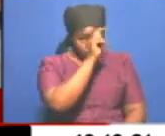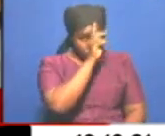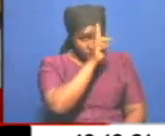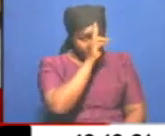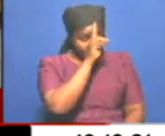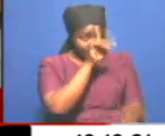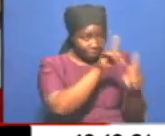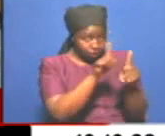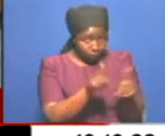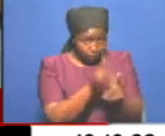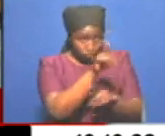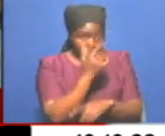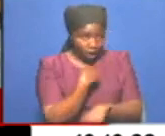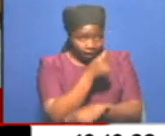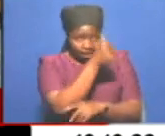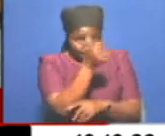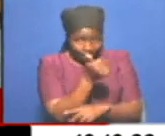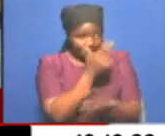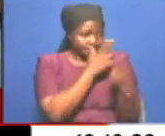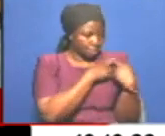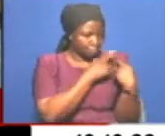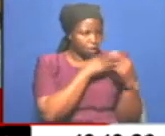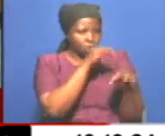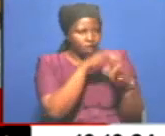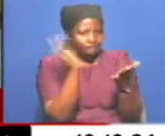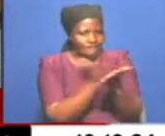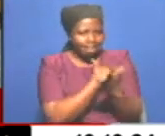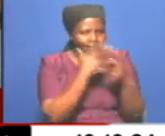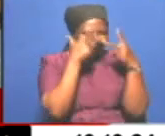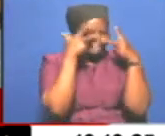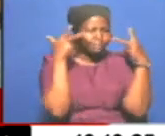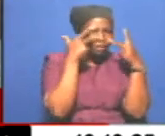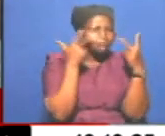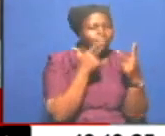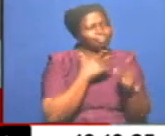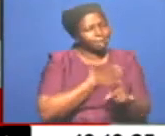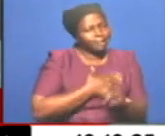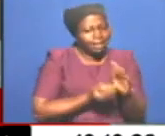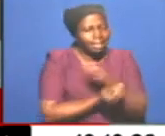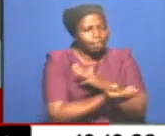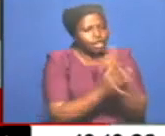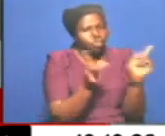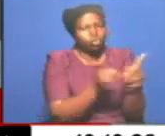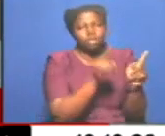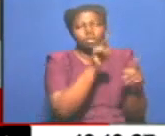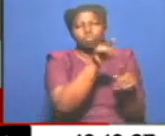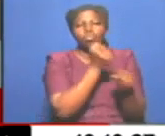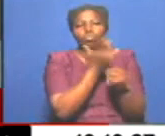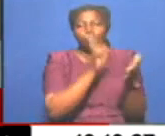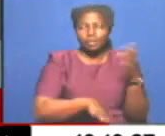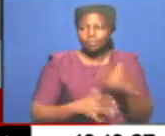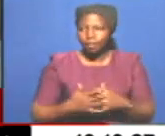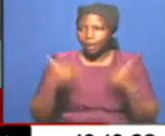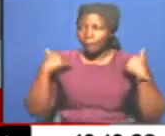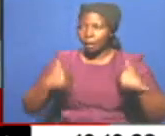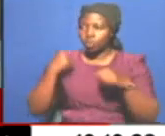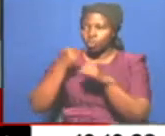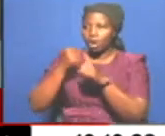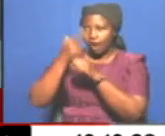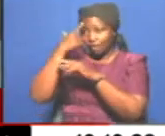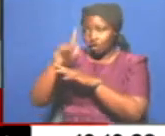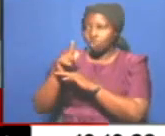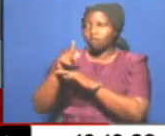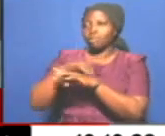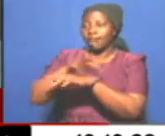when it comes to matters counterterrorism. Kindly tell us a brief of what you do. I work for the National Counterterrorism Center.